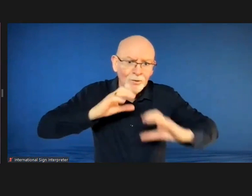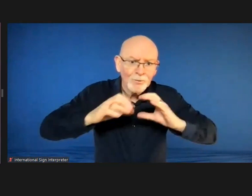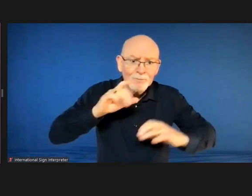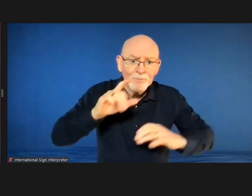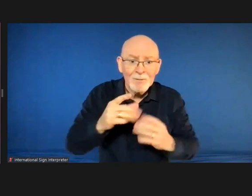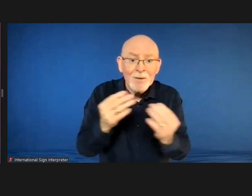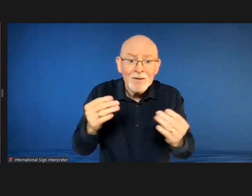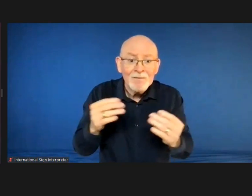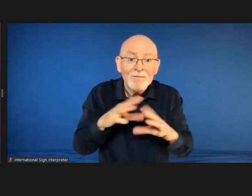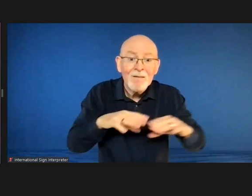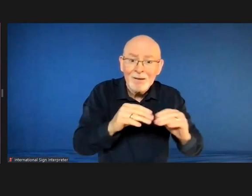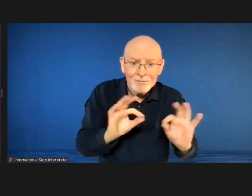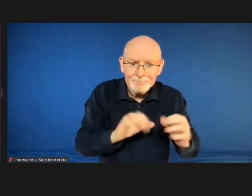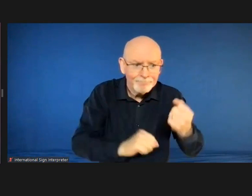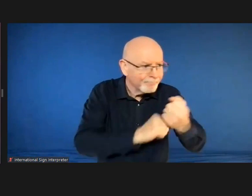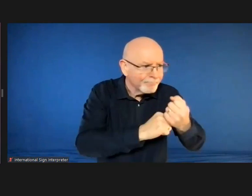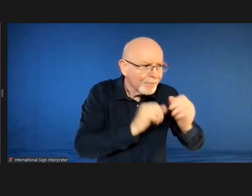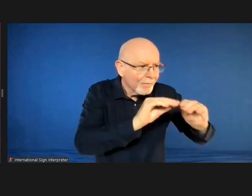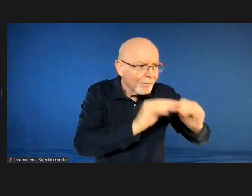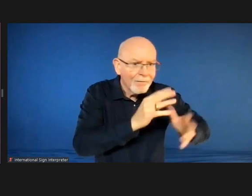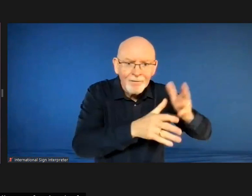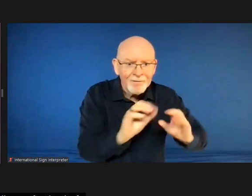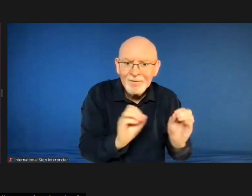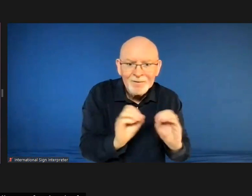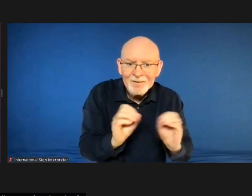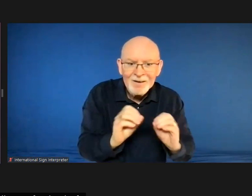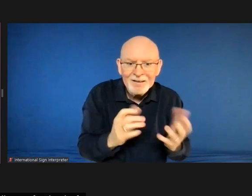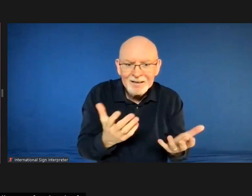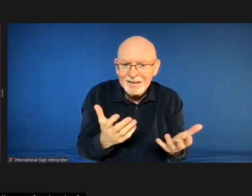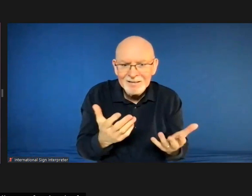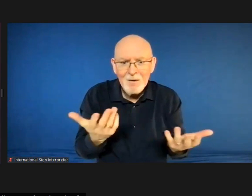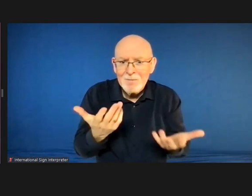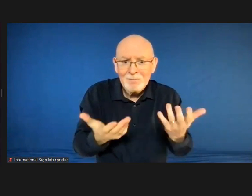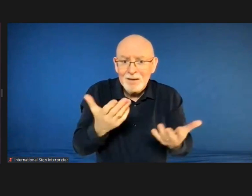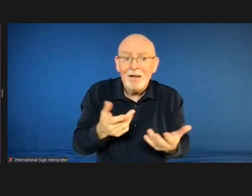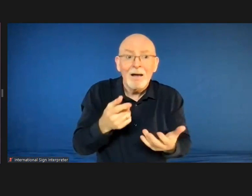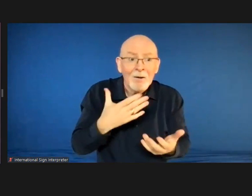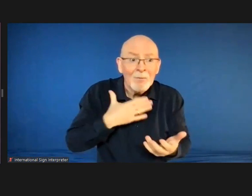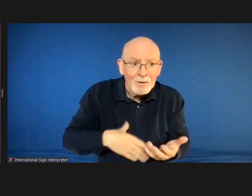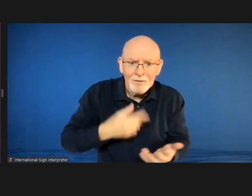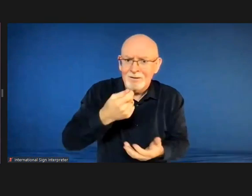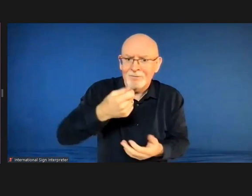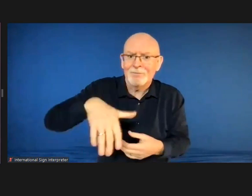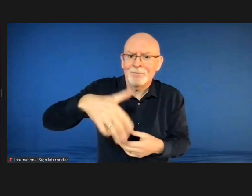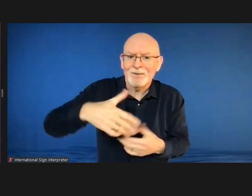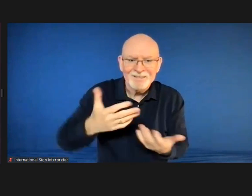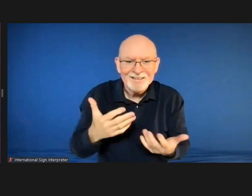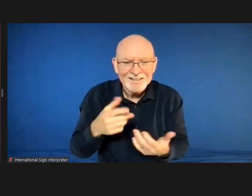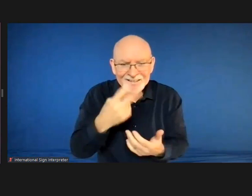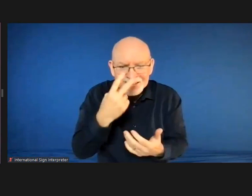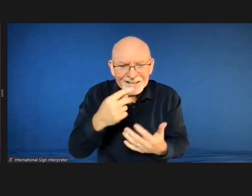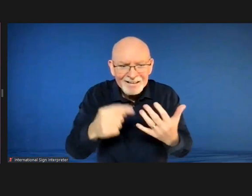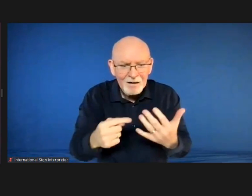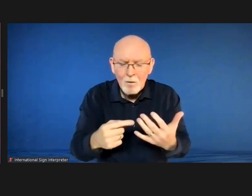where parents and their children cannot communicate with each other. Because of these problems in deaf young people and children getting